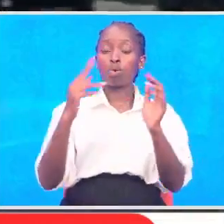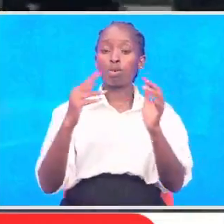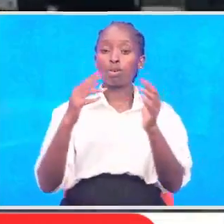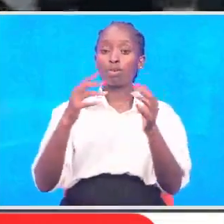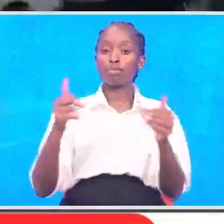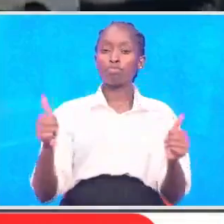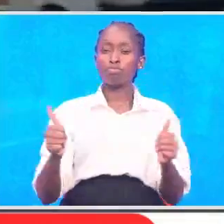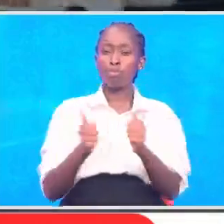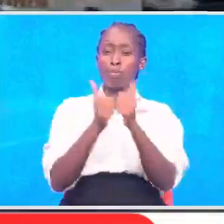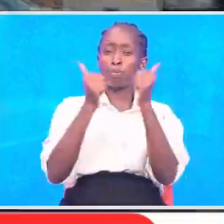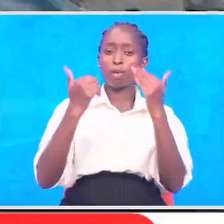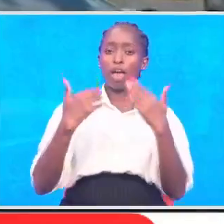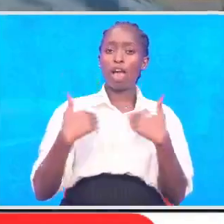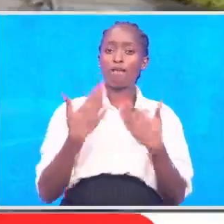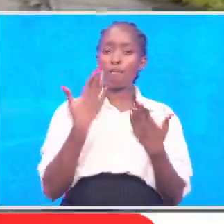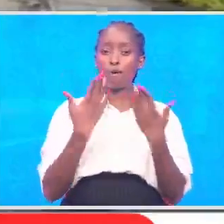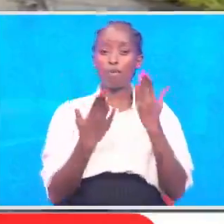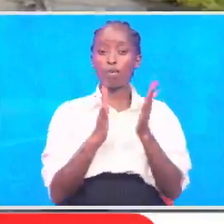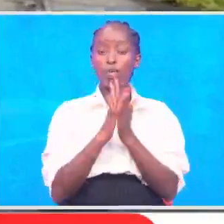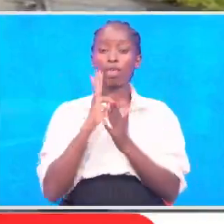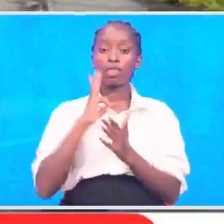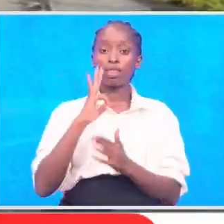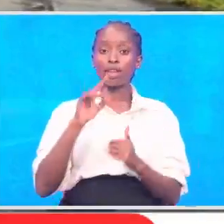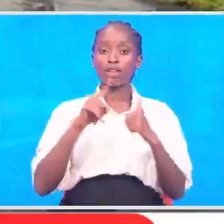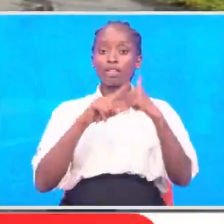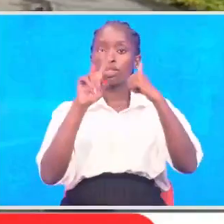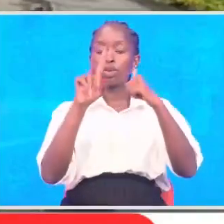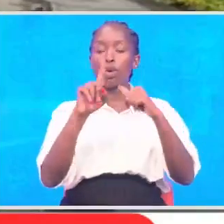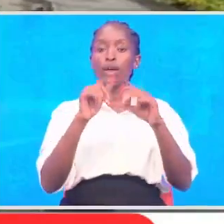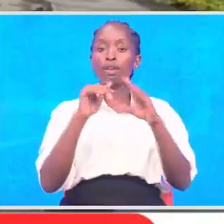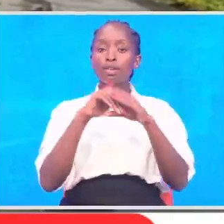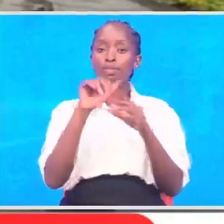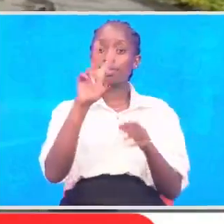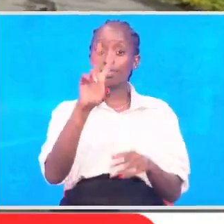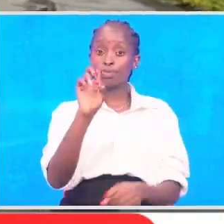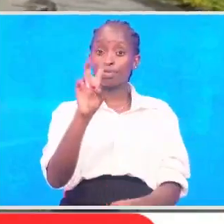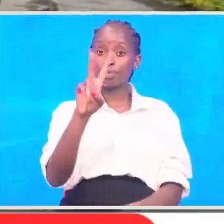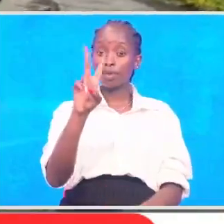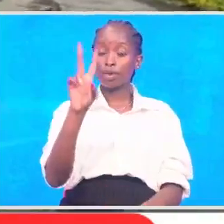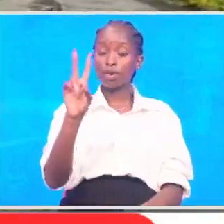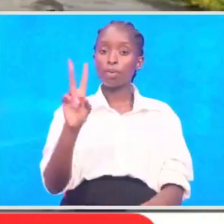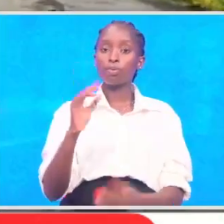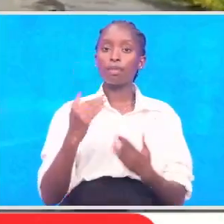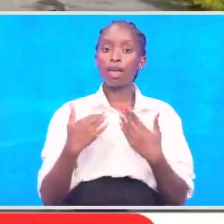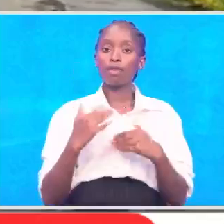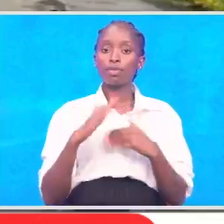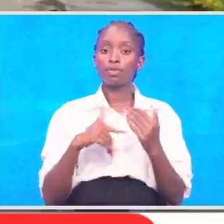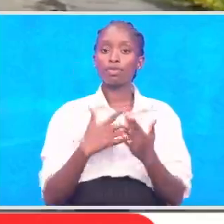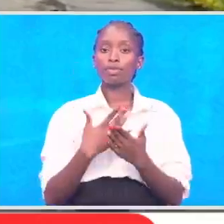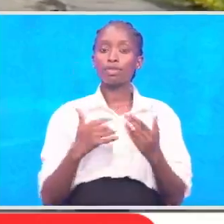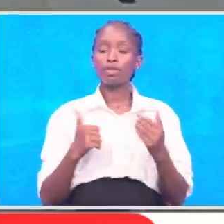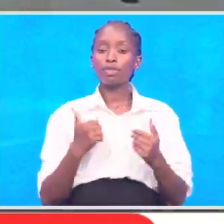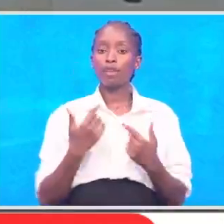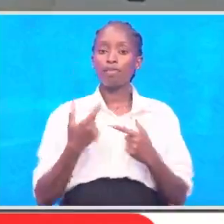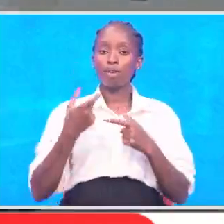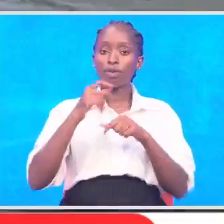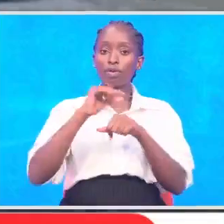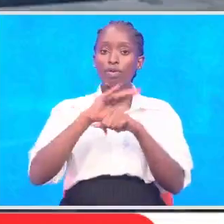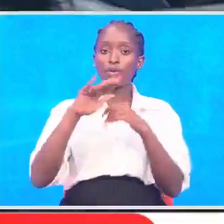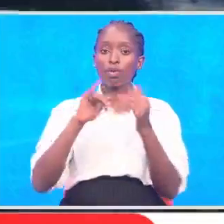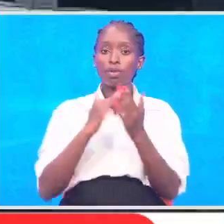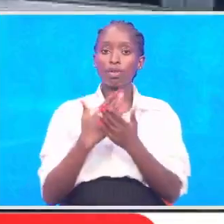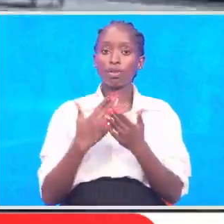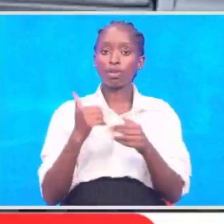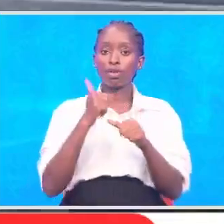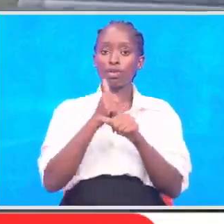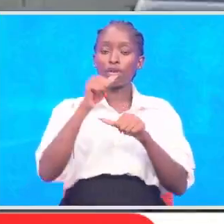to 361 in October 2022. There was an 8.59% decrease in fatalities in